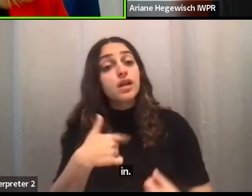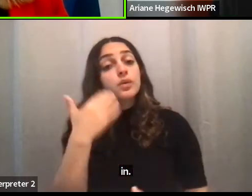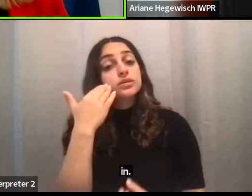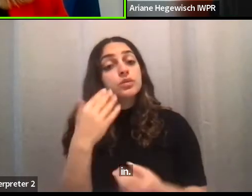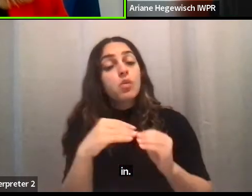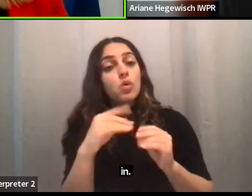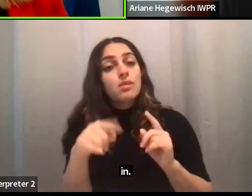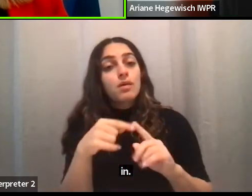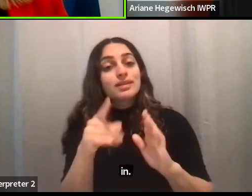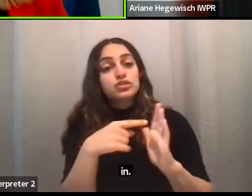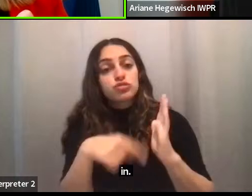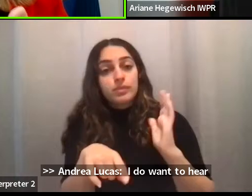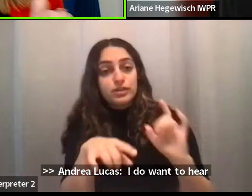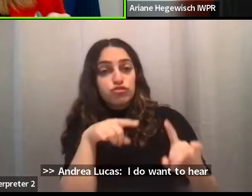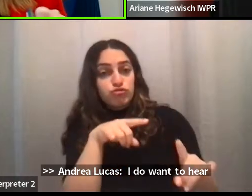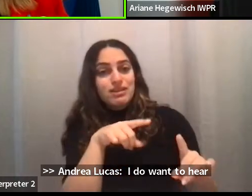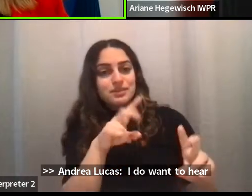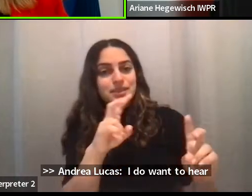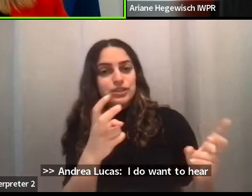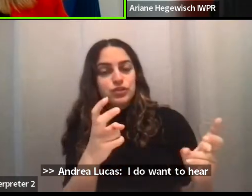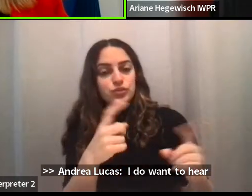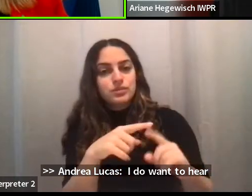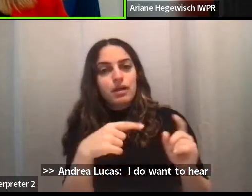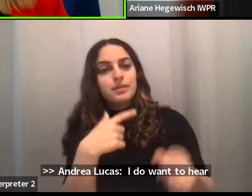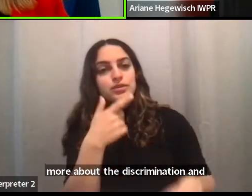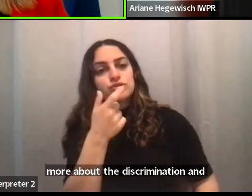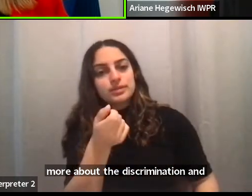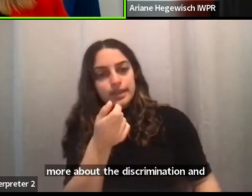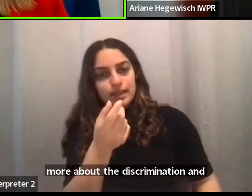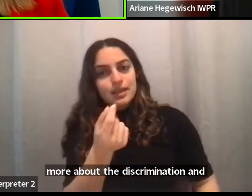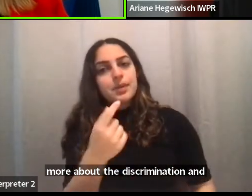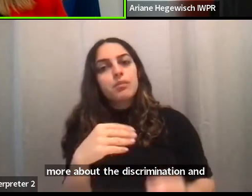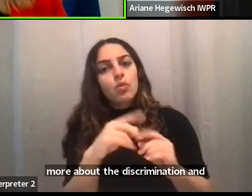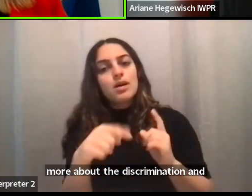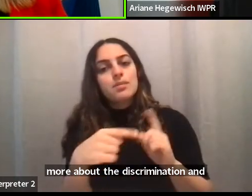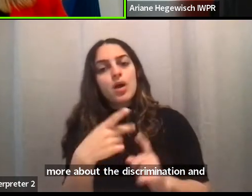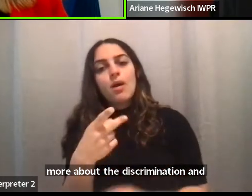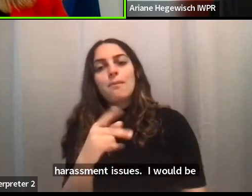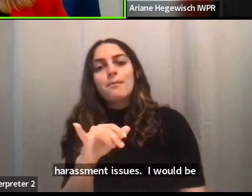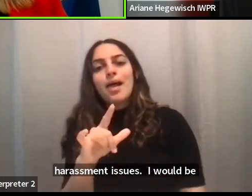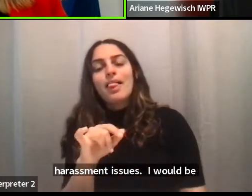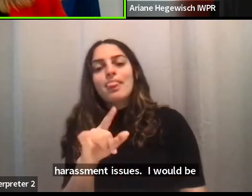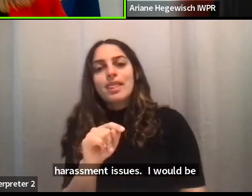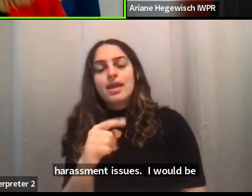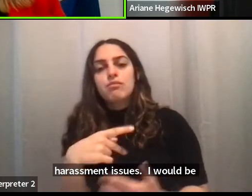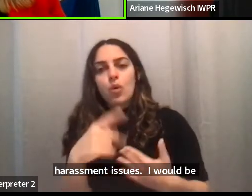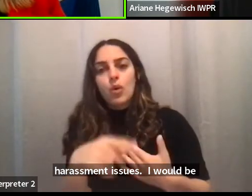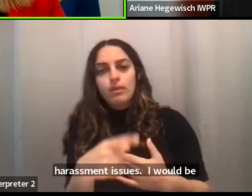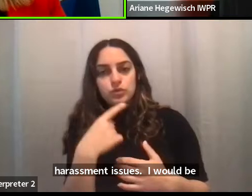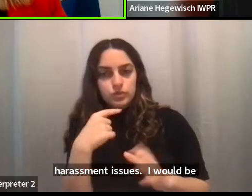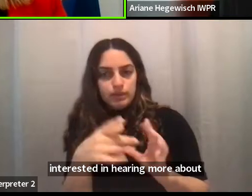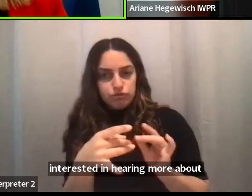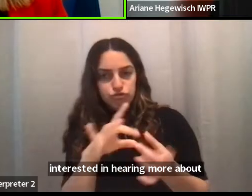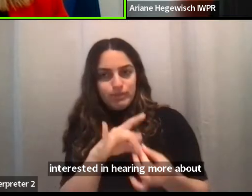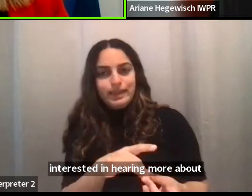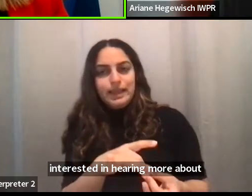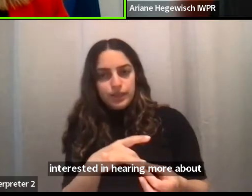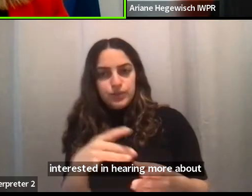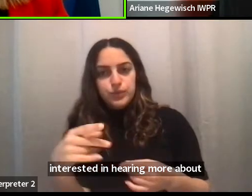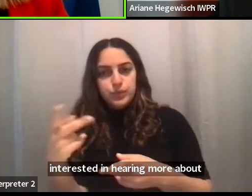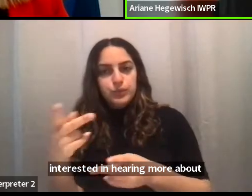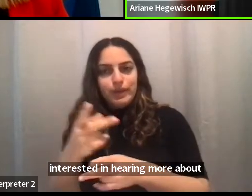discrimination harassment issues but i would be interested in hearing a little bit more about those pilot programs that you mentioned are related to caregivers